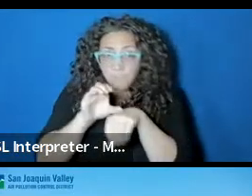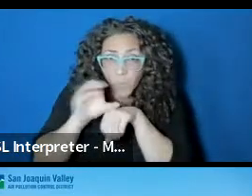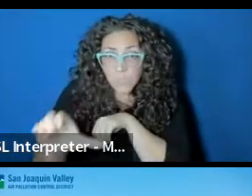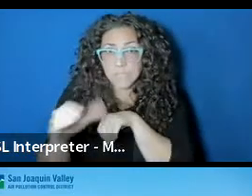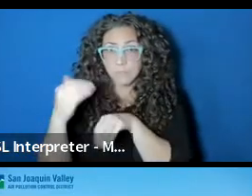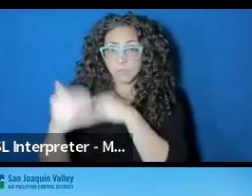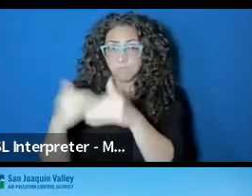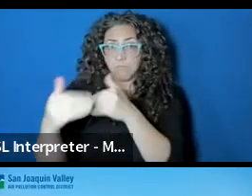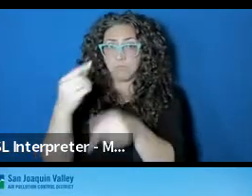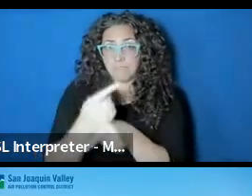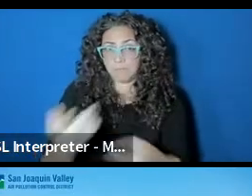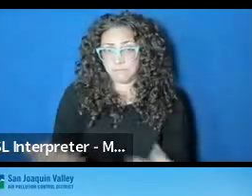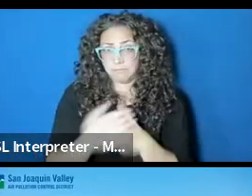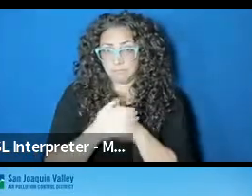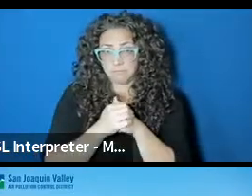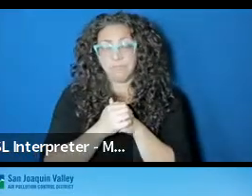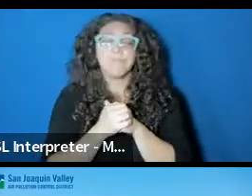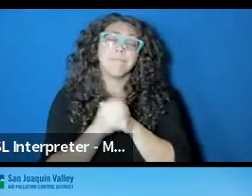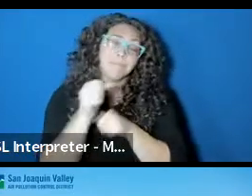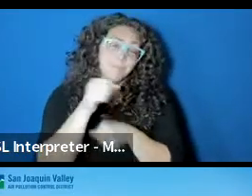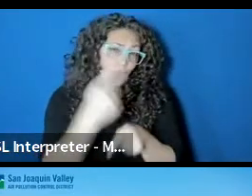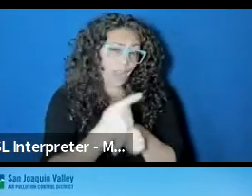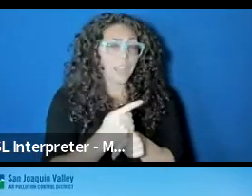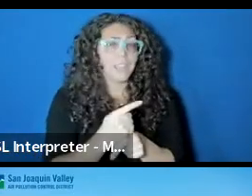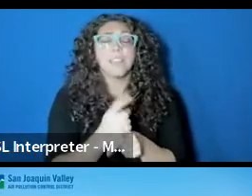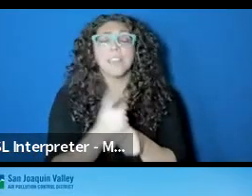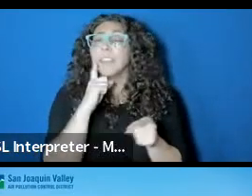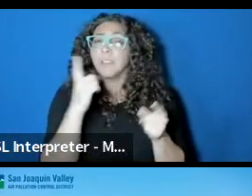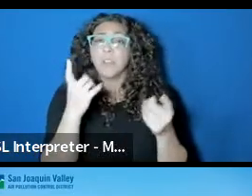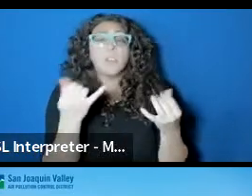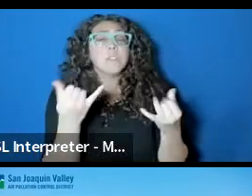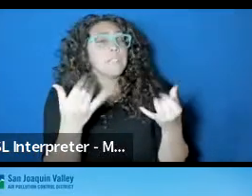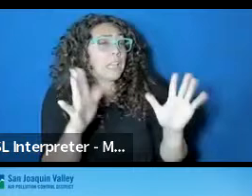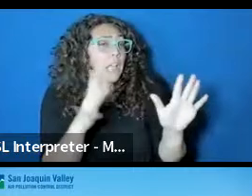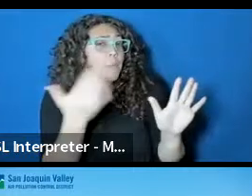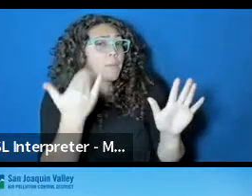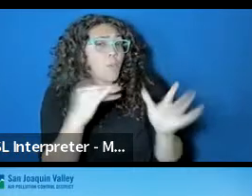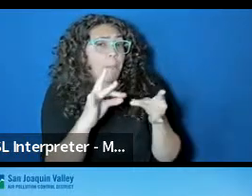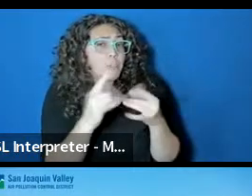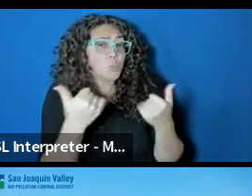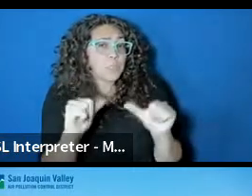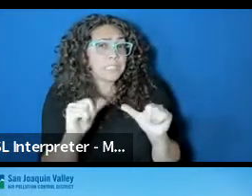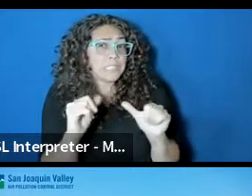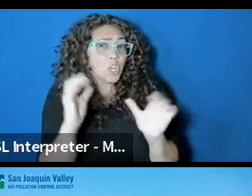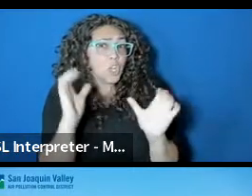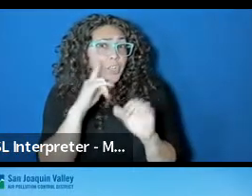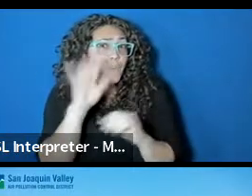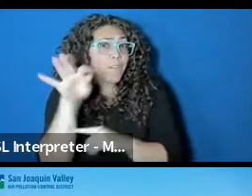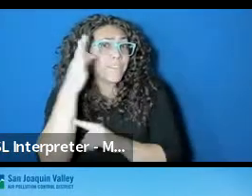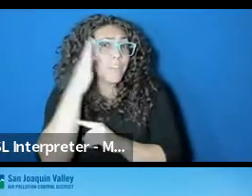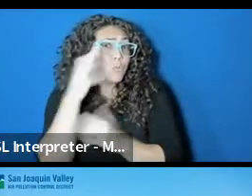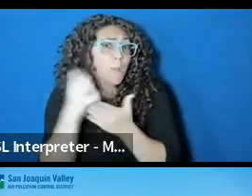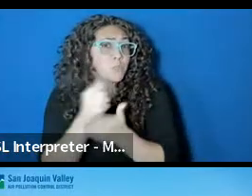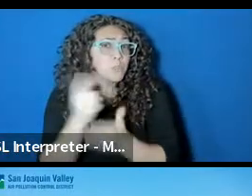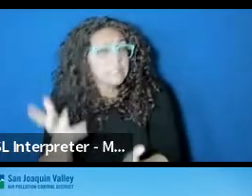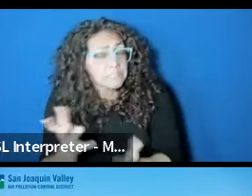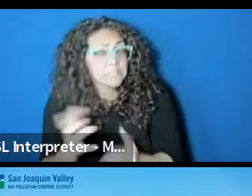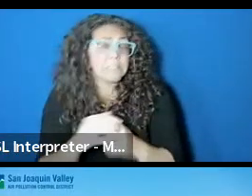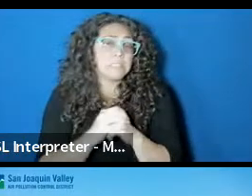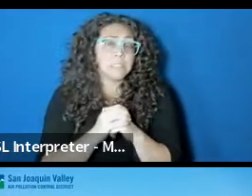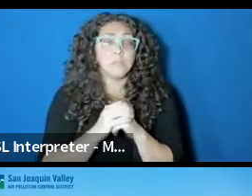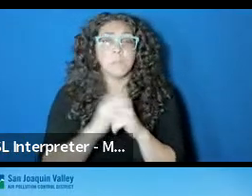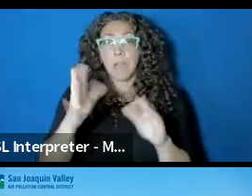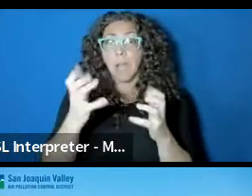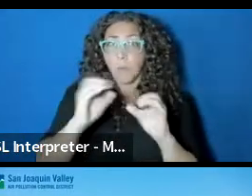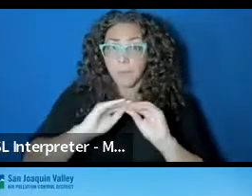right? That's correct. We are still, like I mentioned, seeking, again, federal opportunities that hopefully we still want. I want to make very